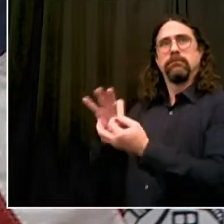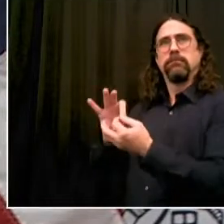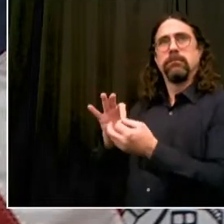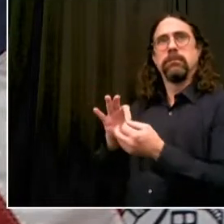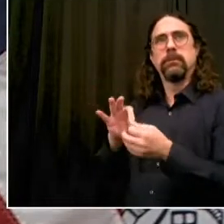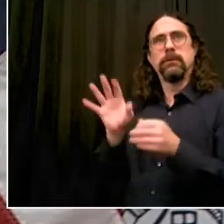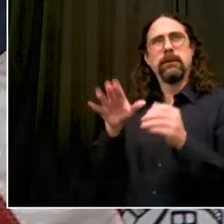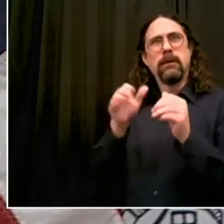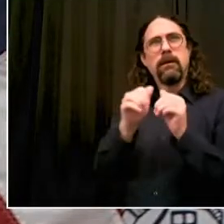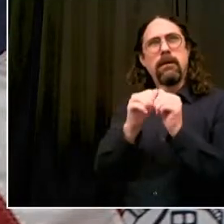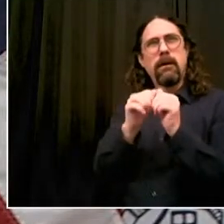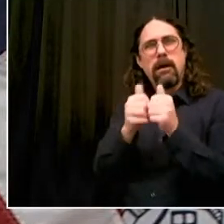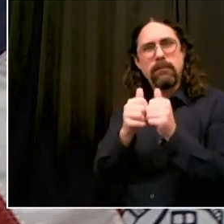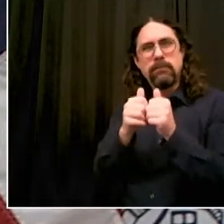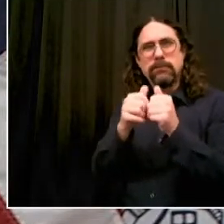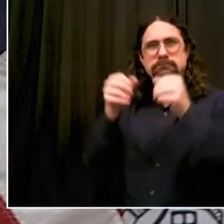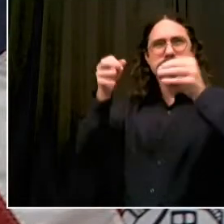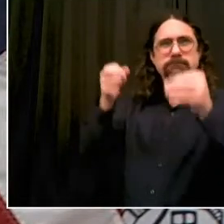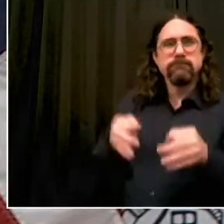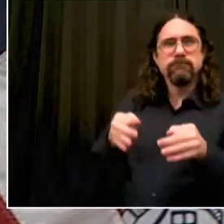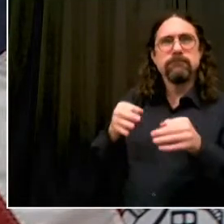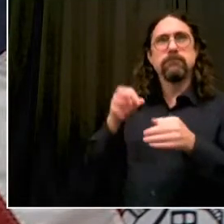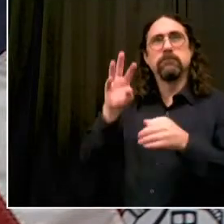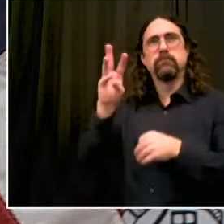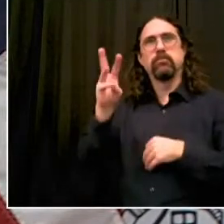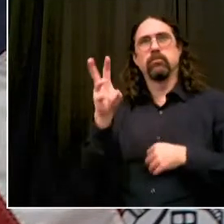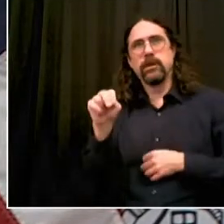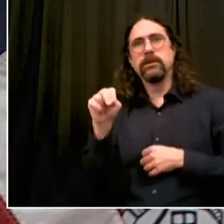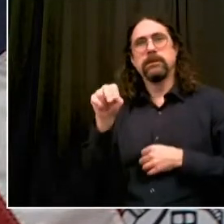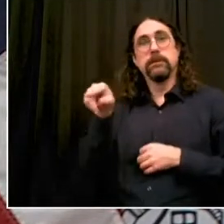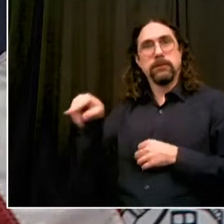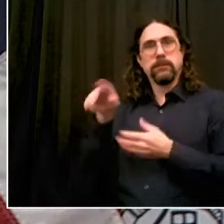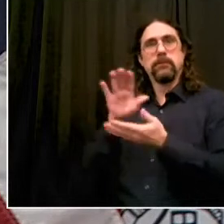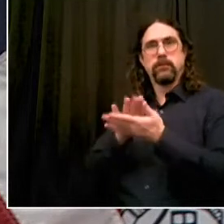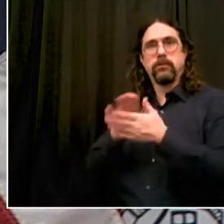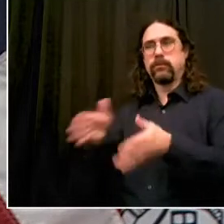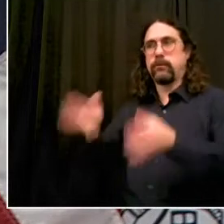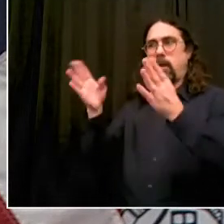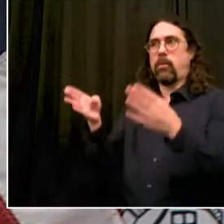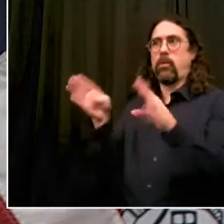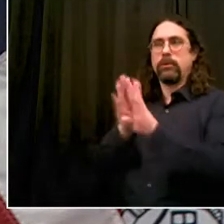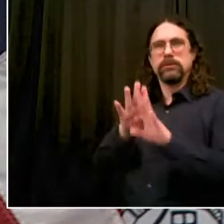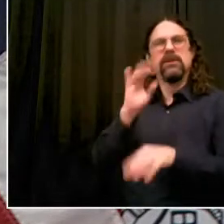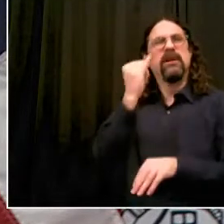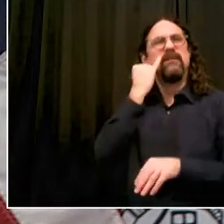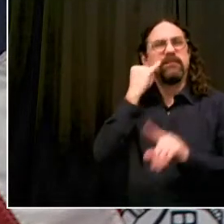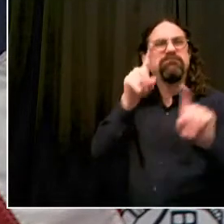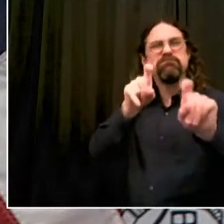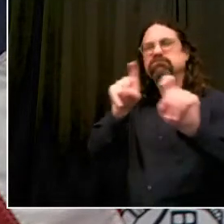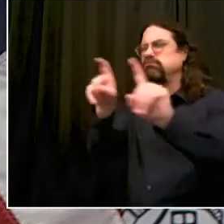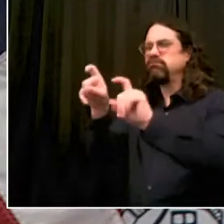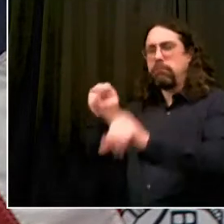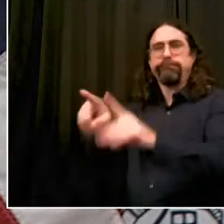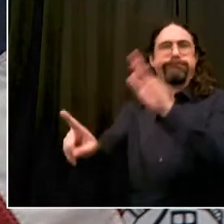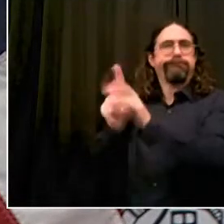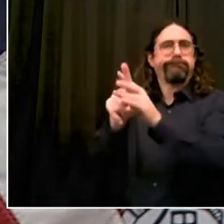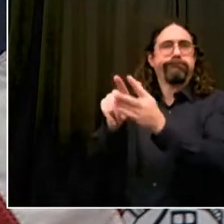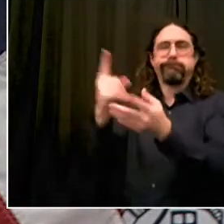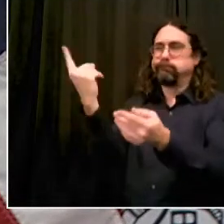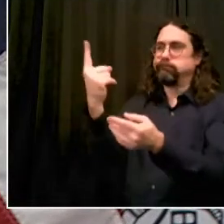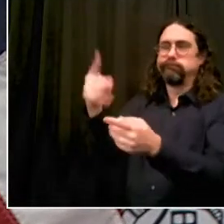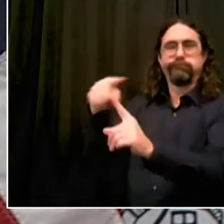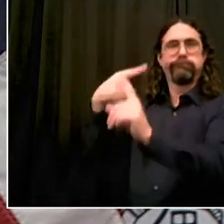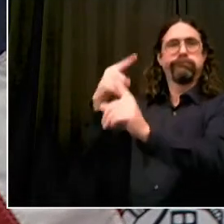if there are inevitable cases of COVID in buildings? Yeah, Katie, I'm confused by the confusion you're expressing. So let's try